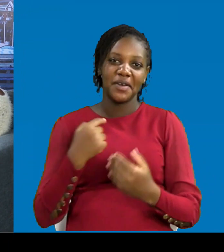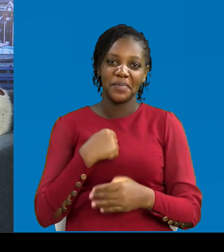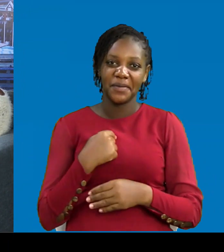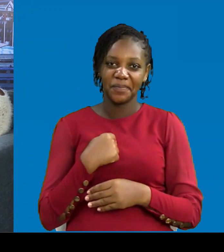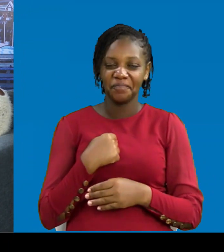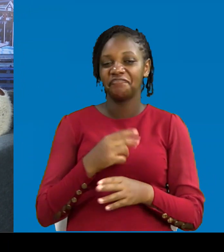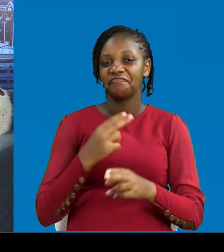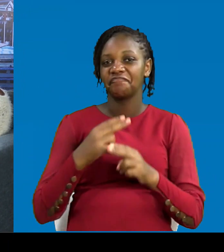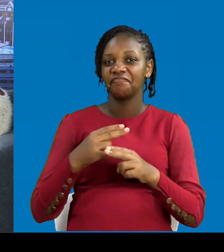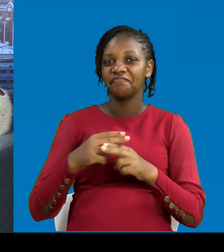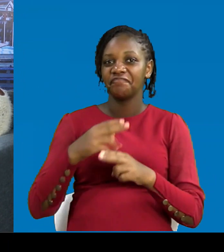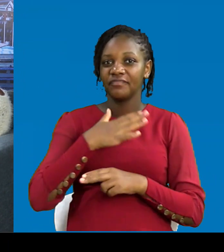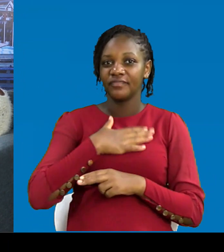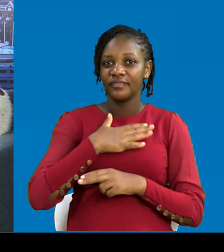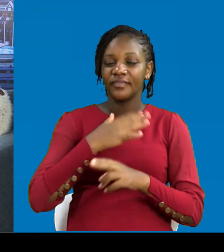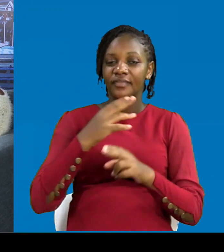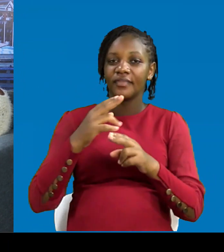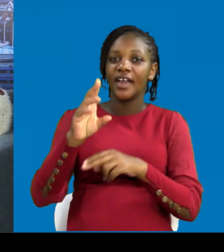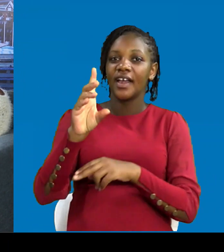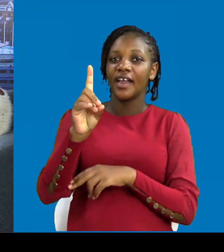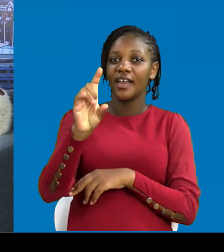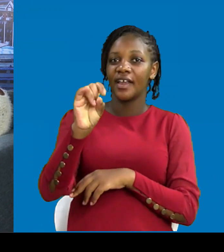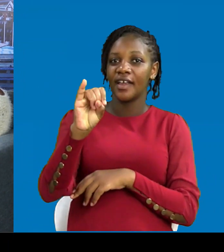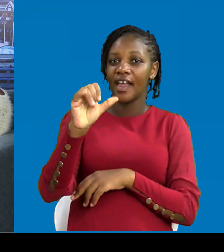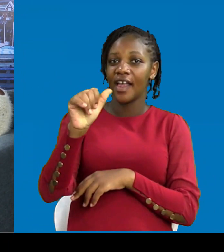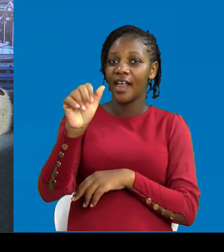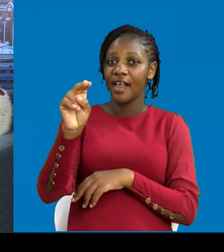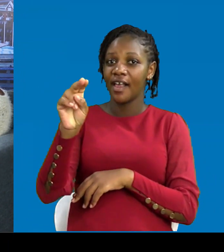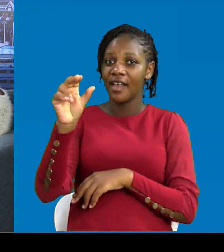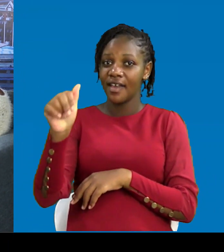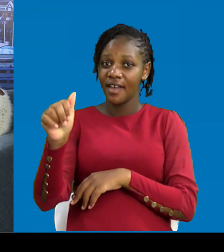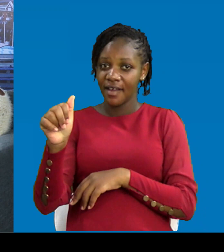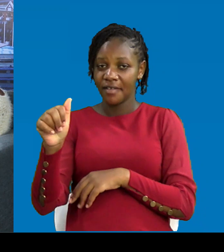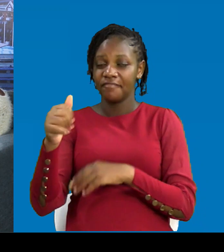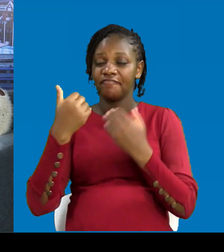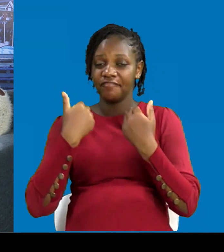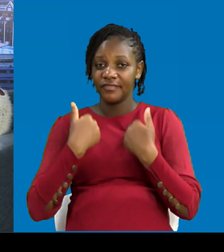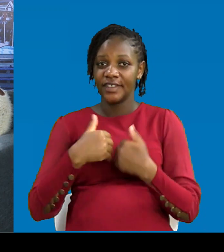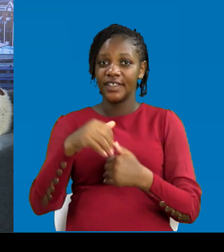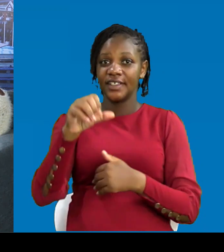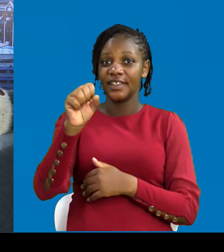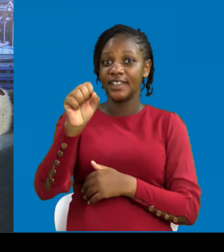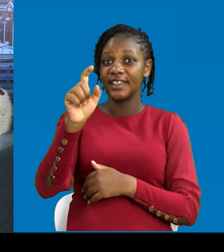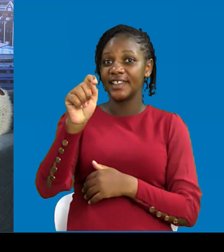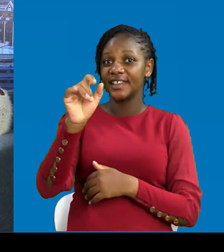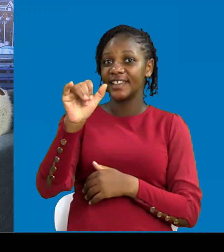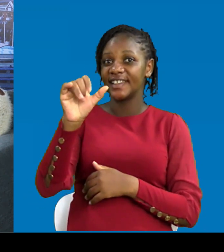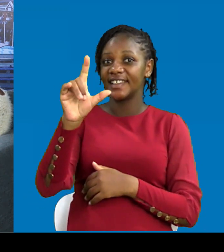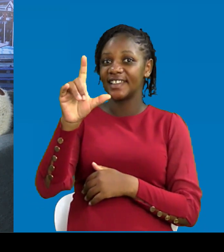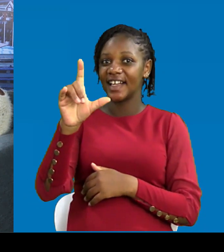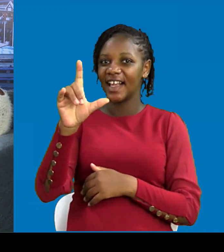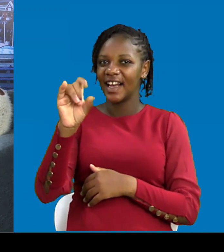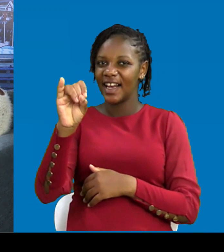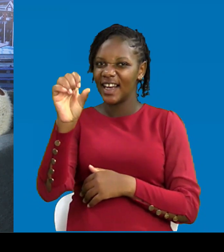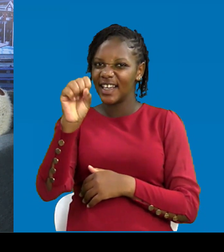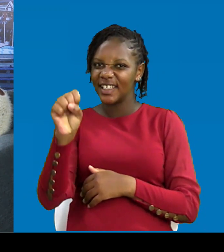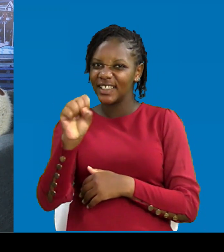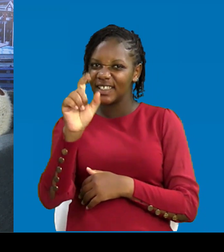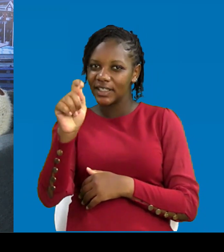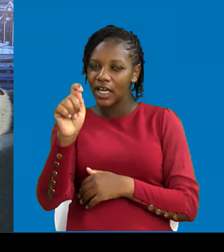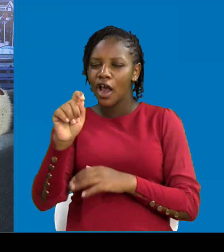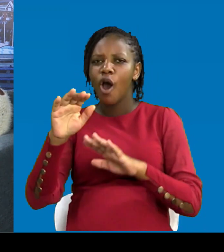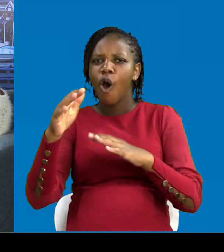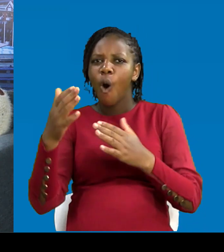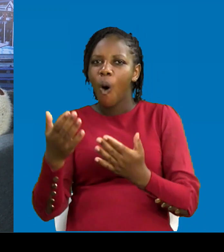So my name is Diana Chanzu. I am a style and image disruptor, or